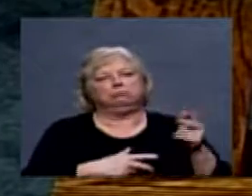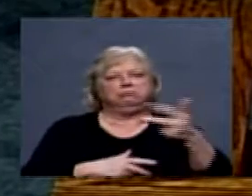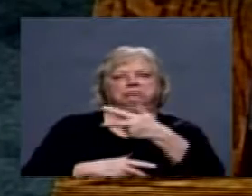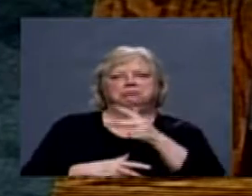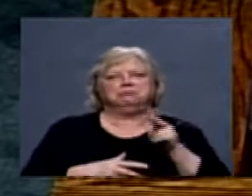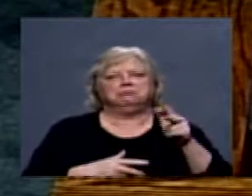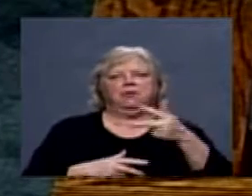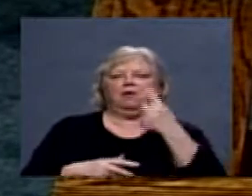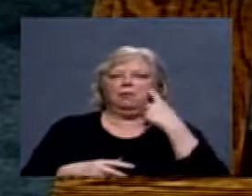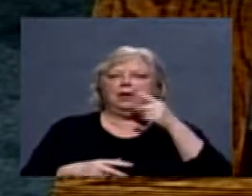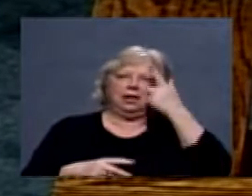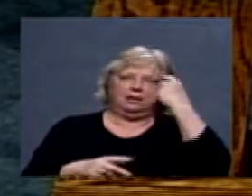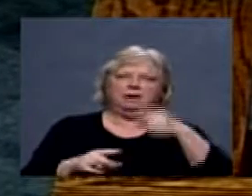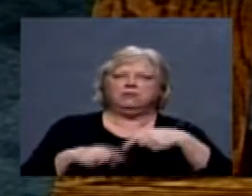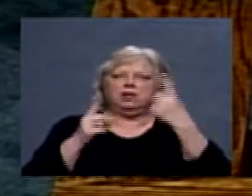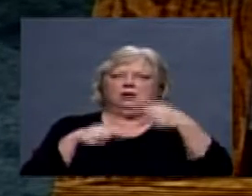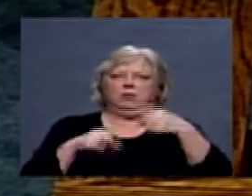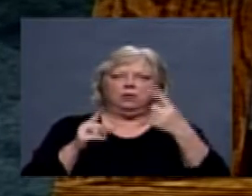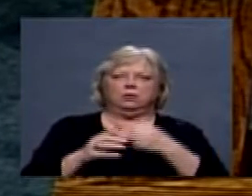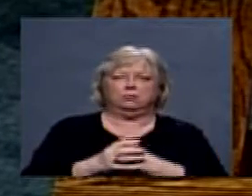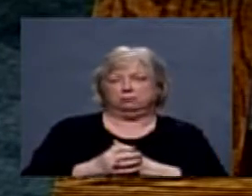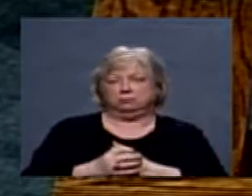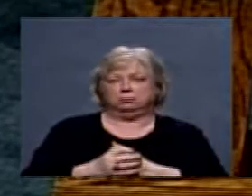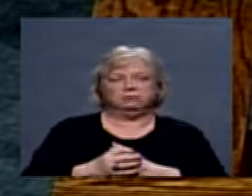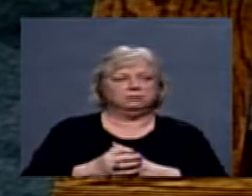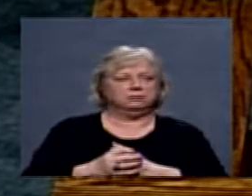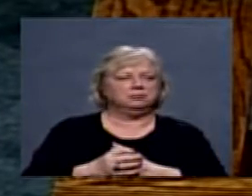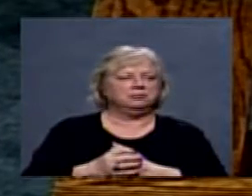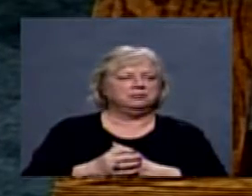all throughout the Hicks interurban neighborhood.